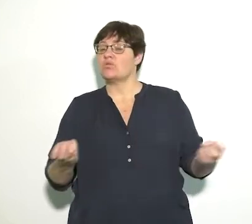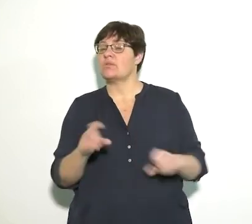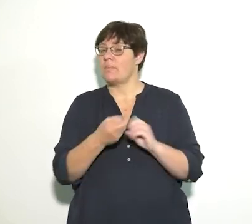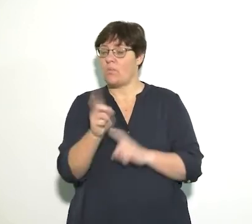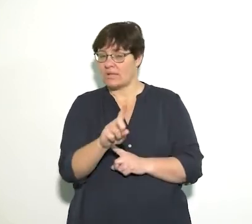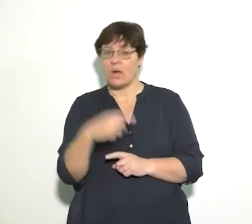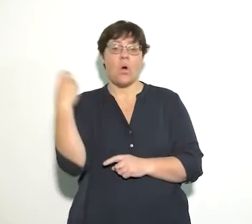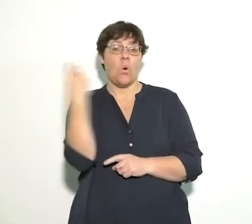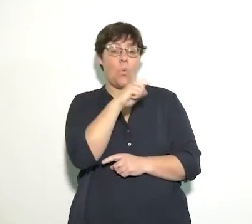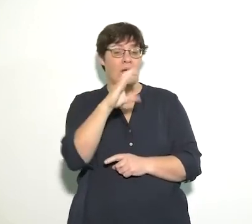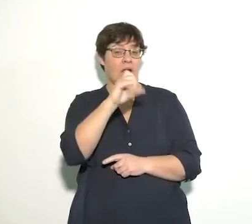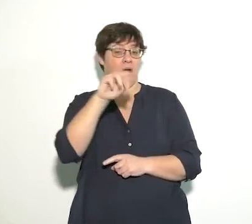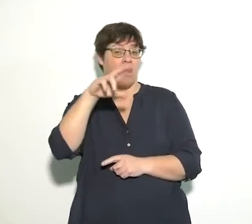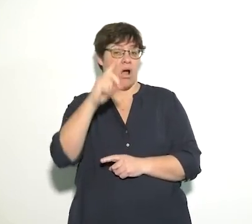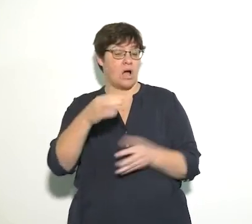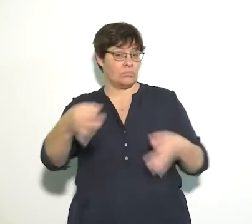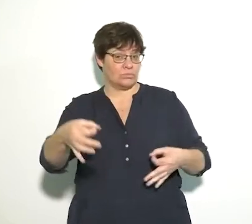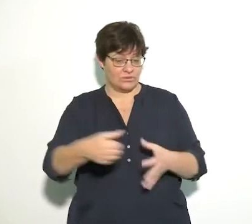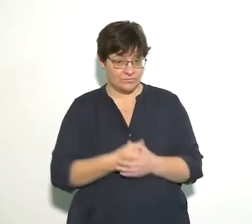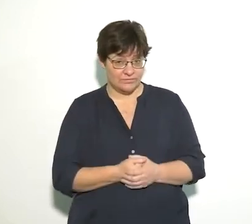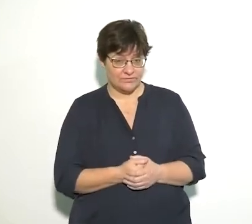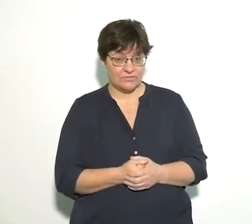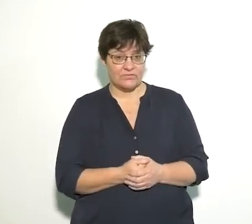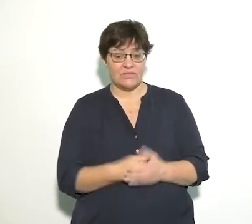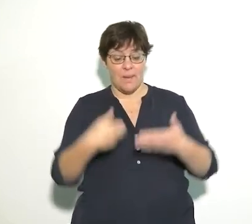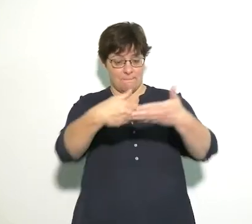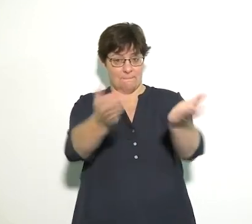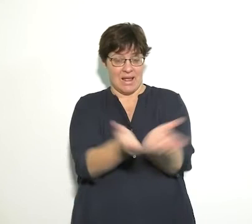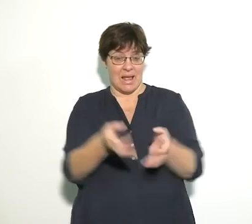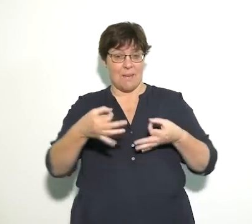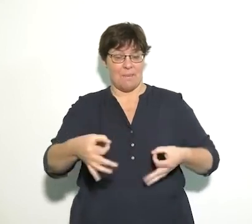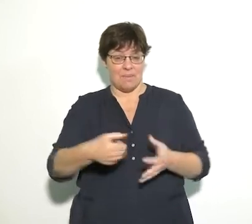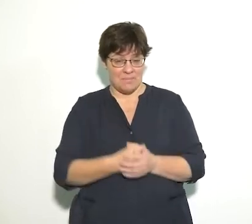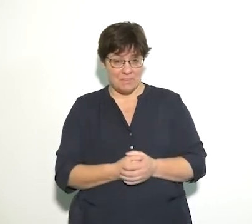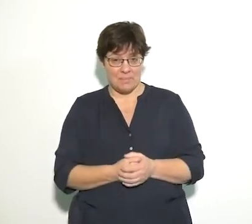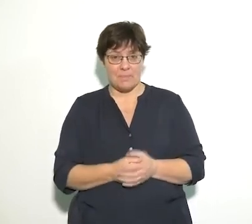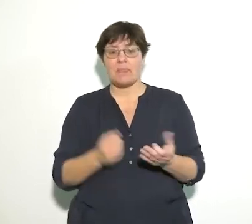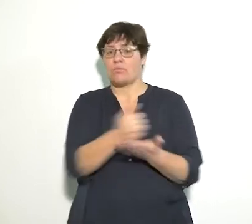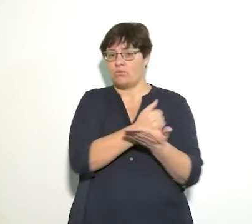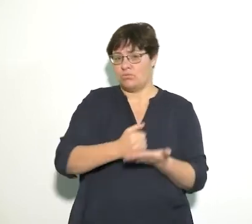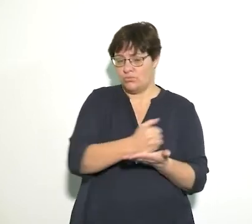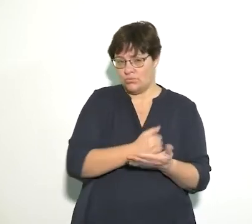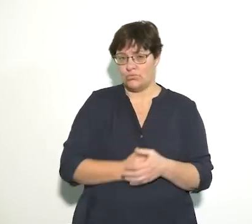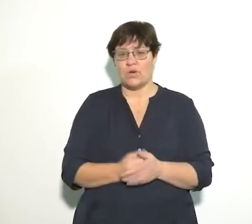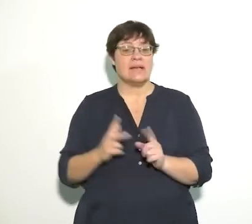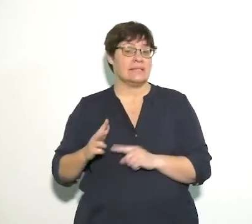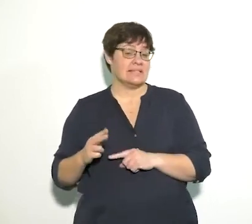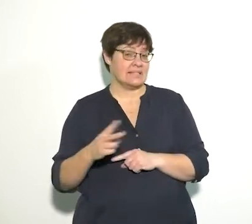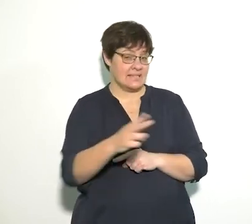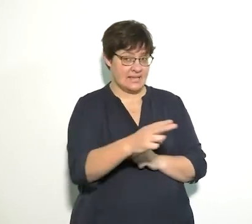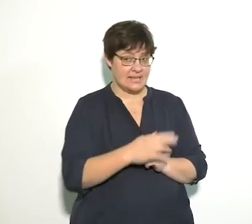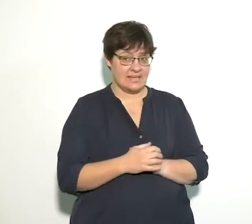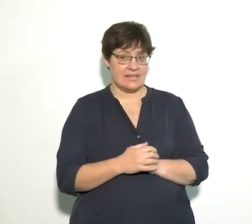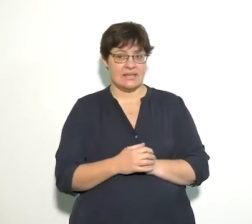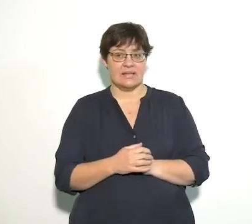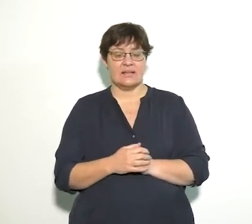going to need some white cardboard, a paper plate, some glue, a pair of